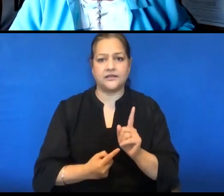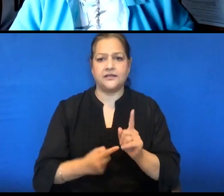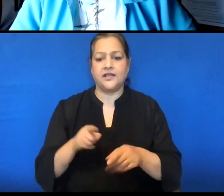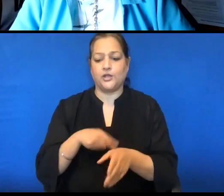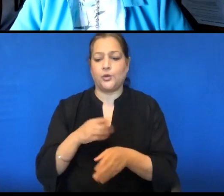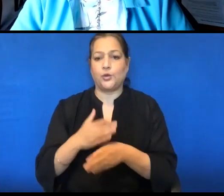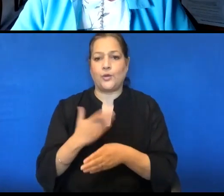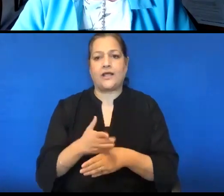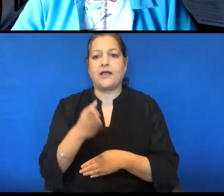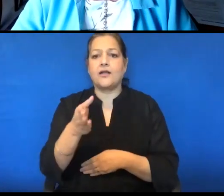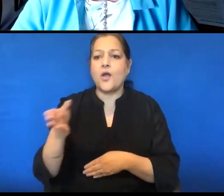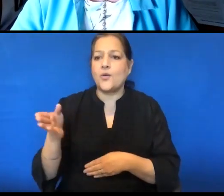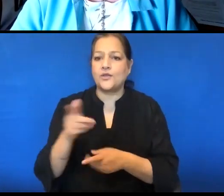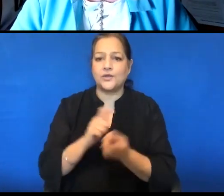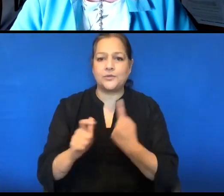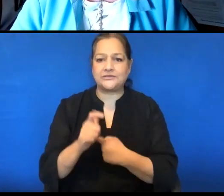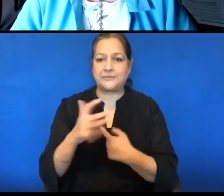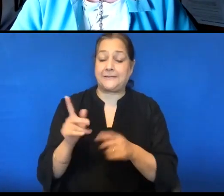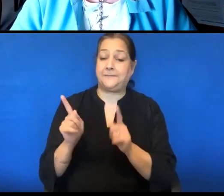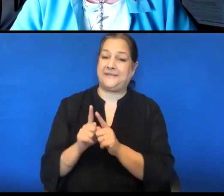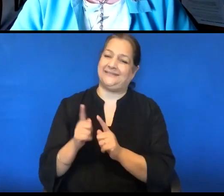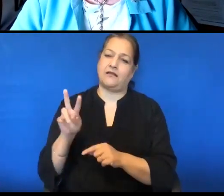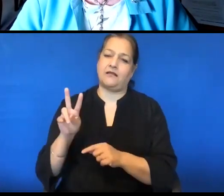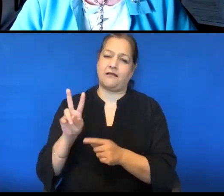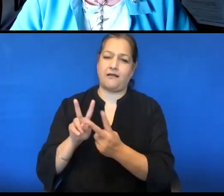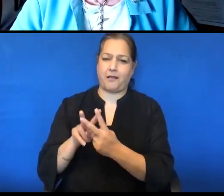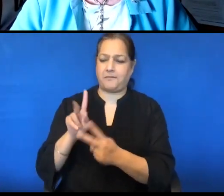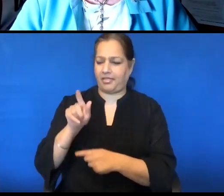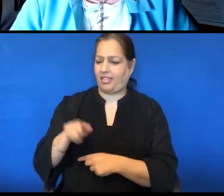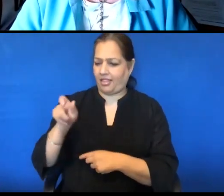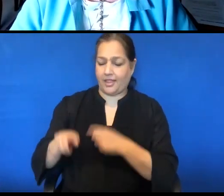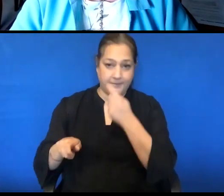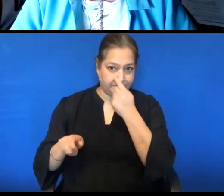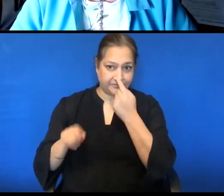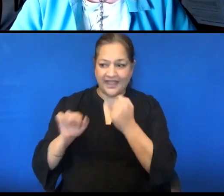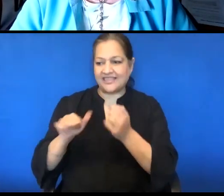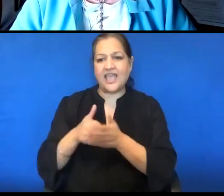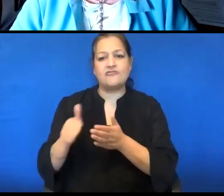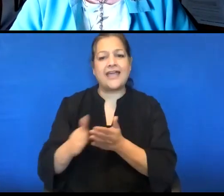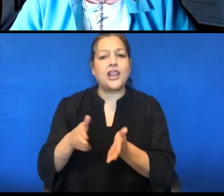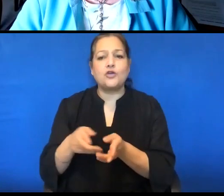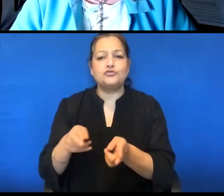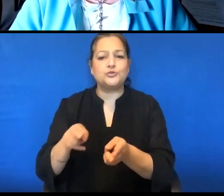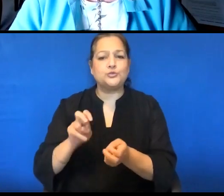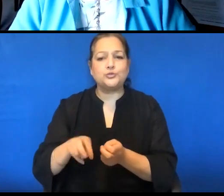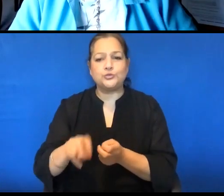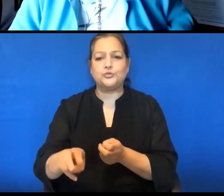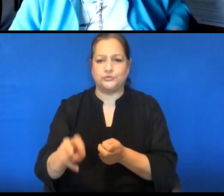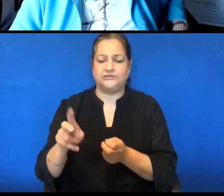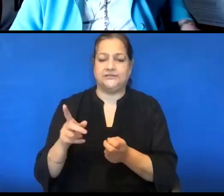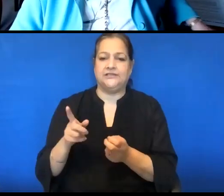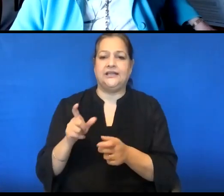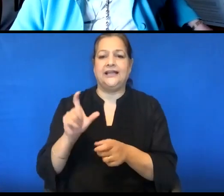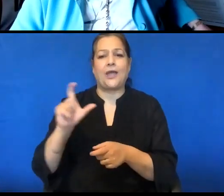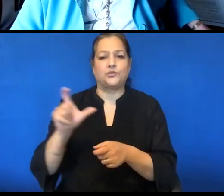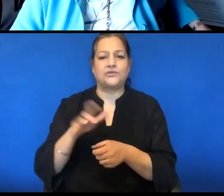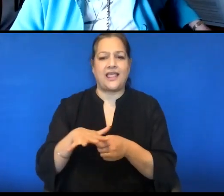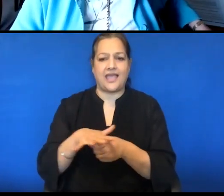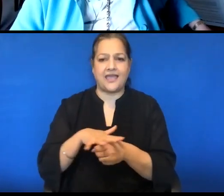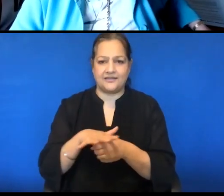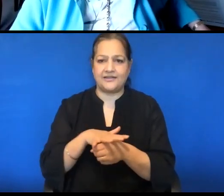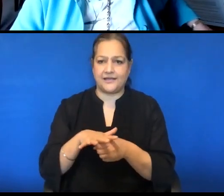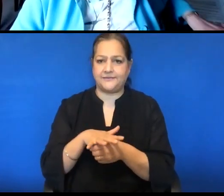met a couple and we went on a stroll together around their regular route around one of the council areas that